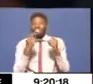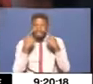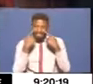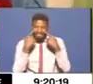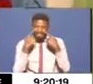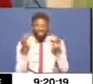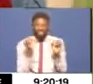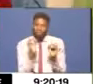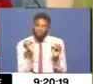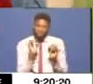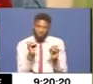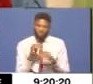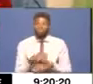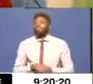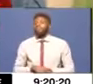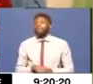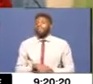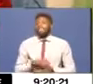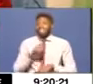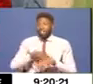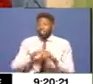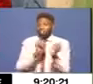kotini akapigwa fine ya